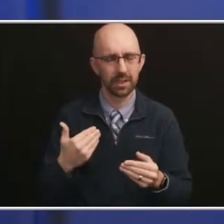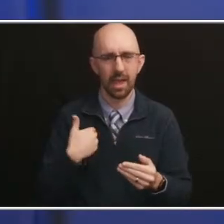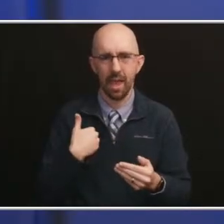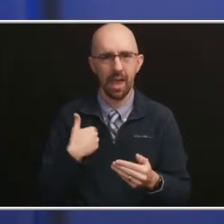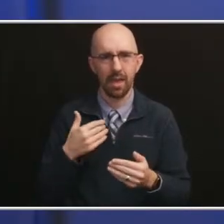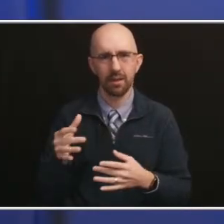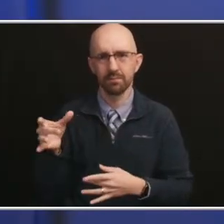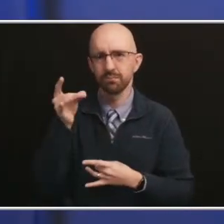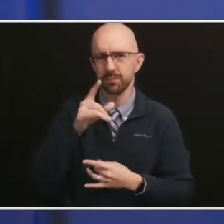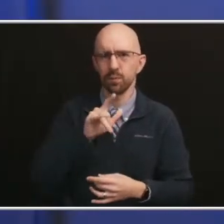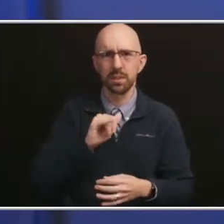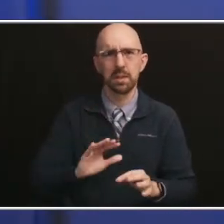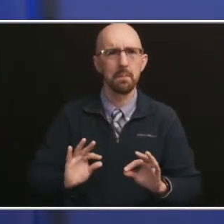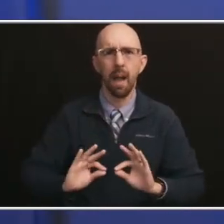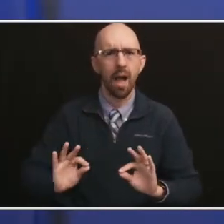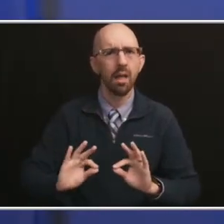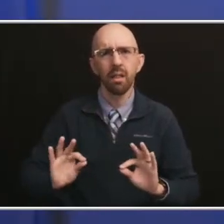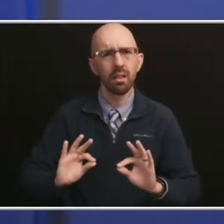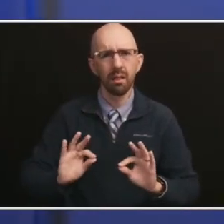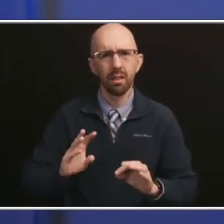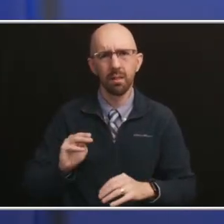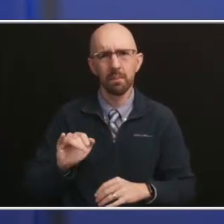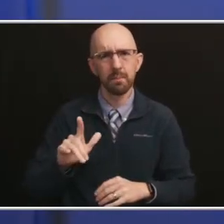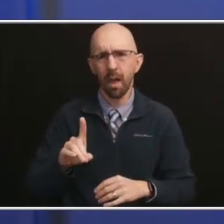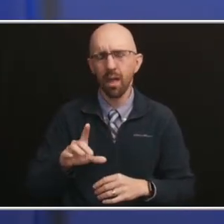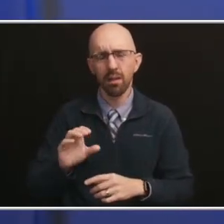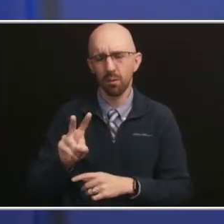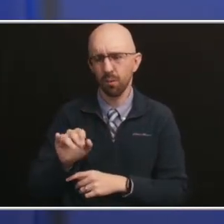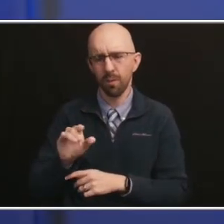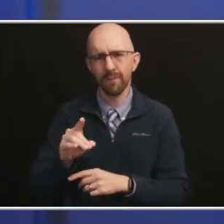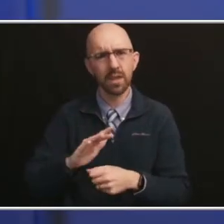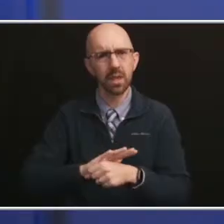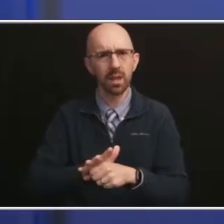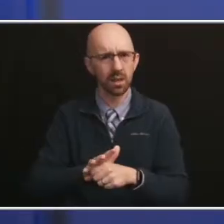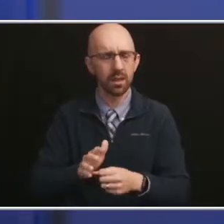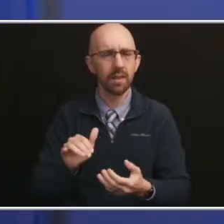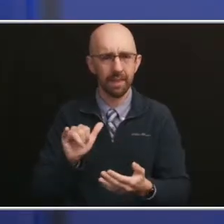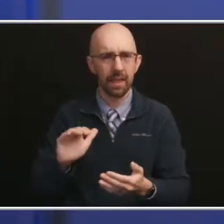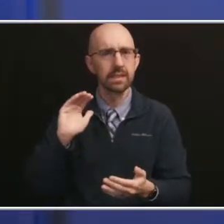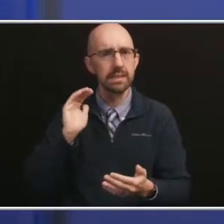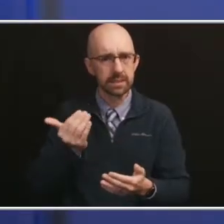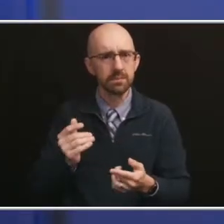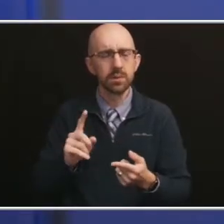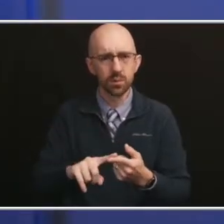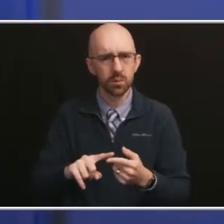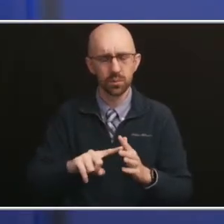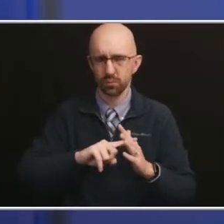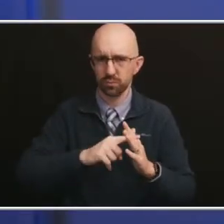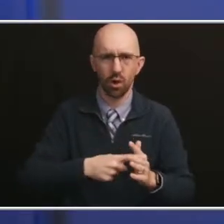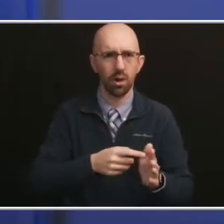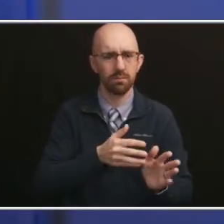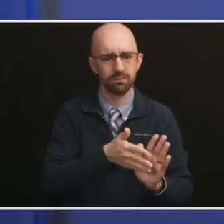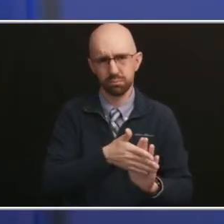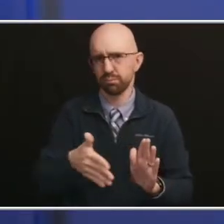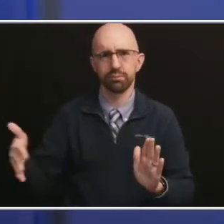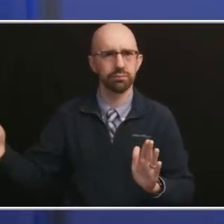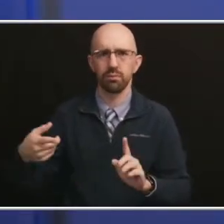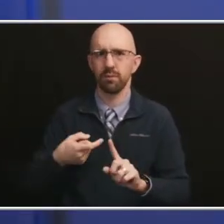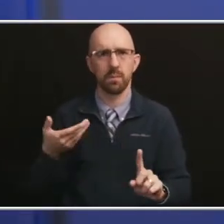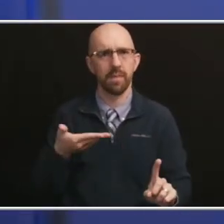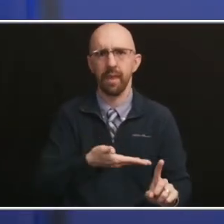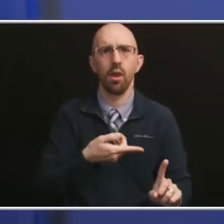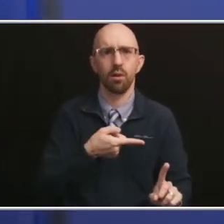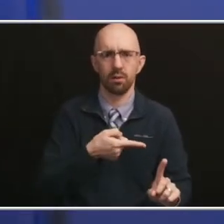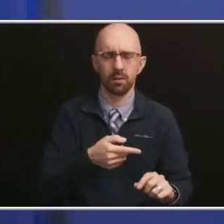really mild case of COVID that seemed to have started it all off. At that